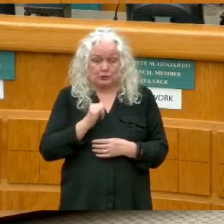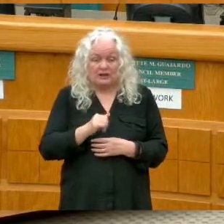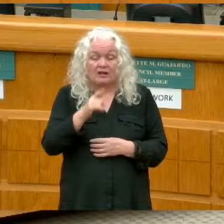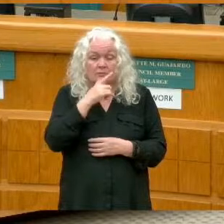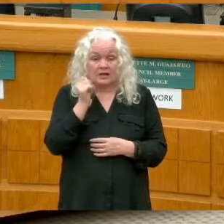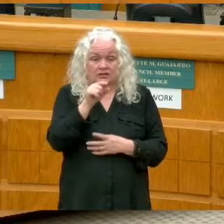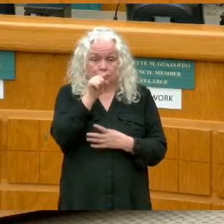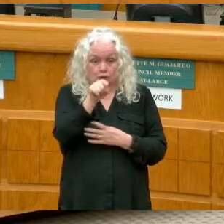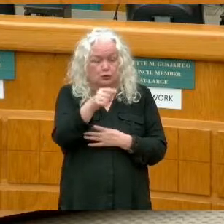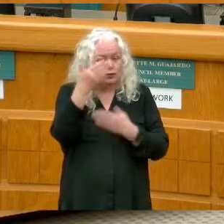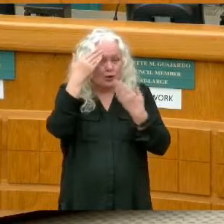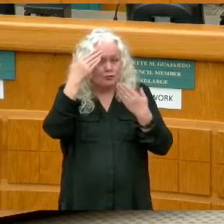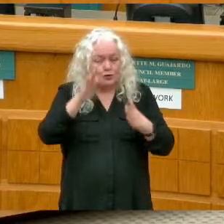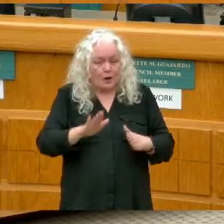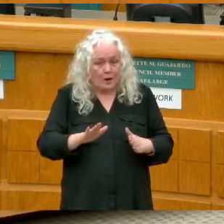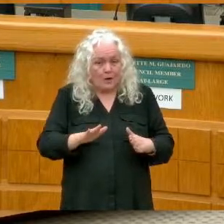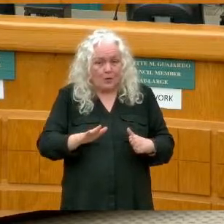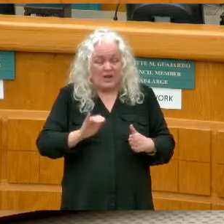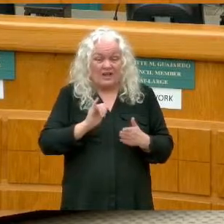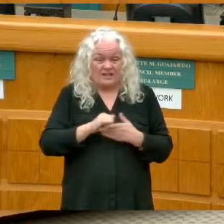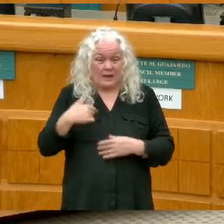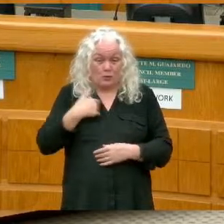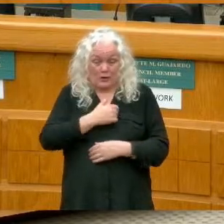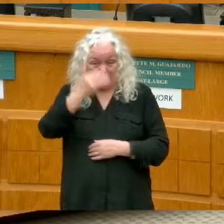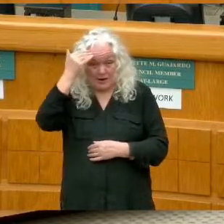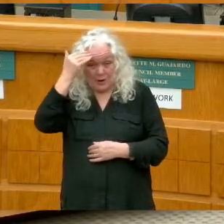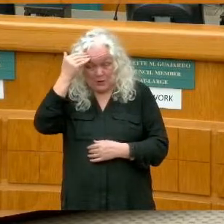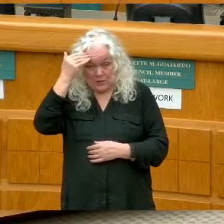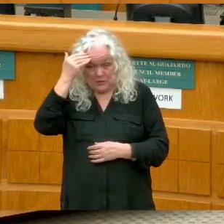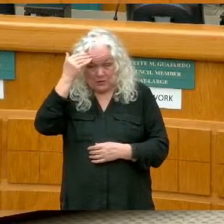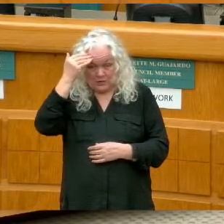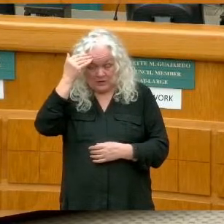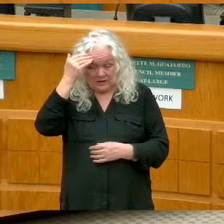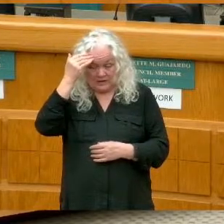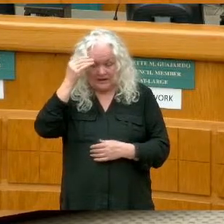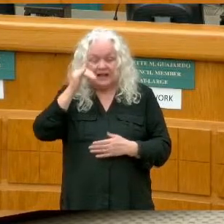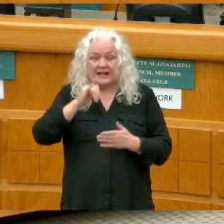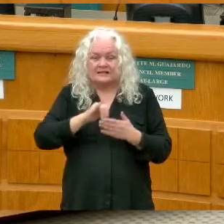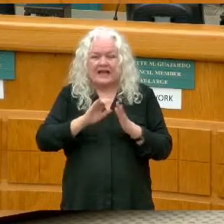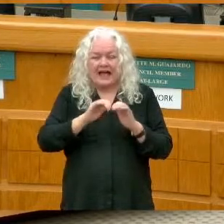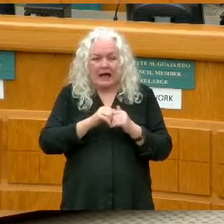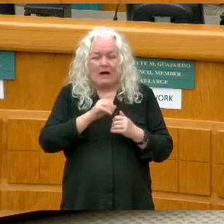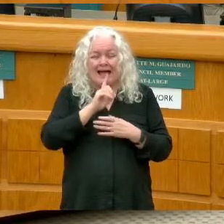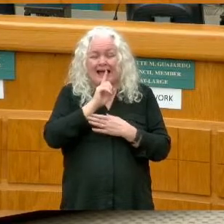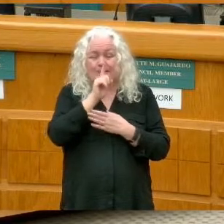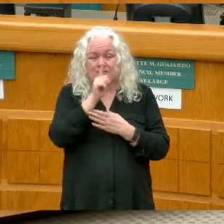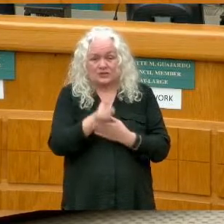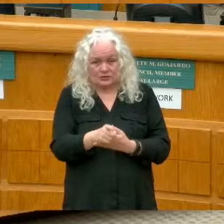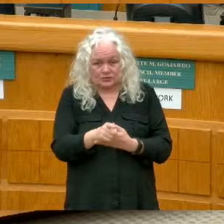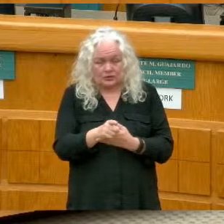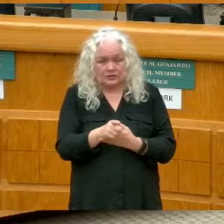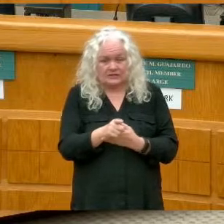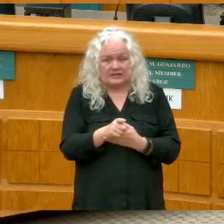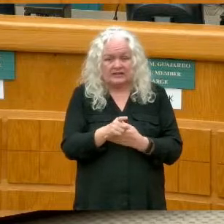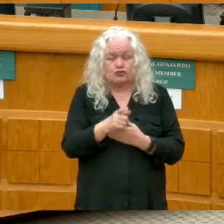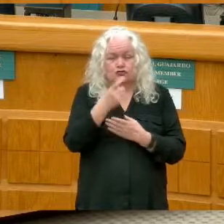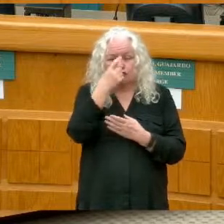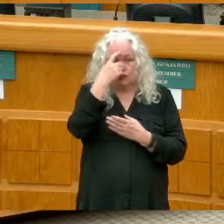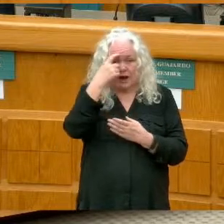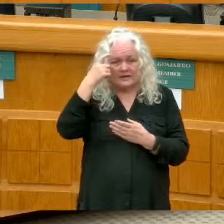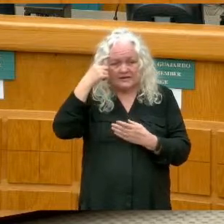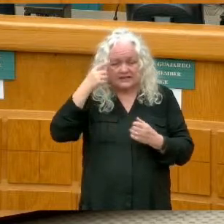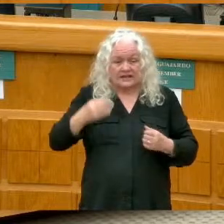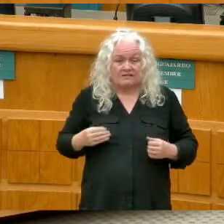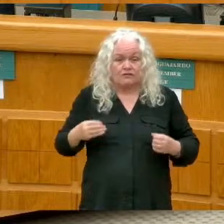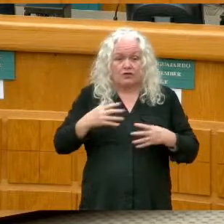Because what you don't know that we do is how absolutely traumatizing and